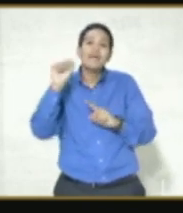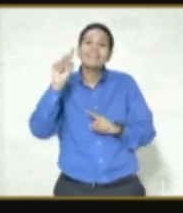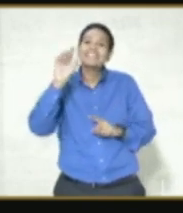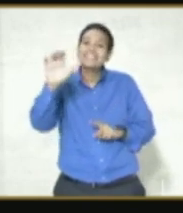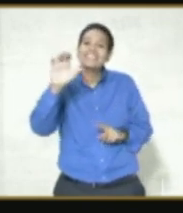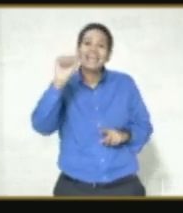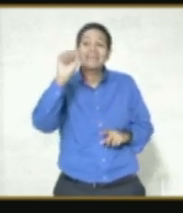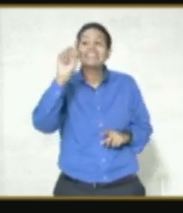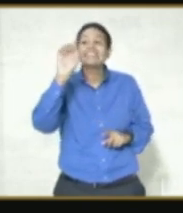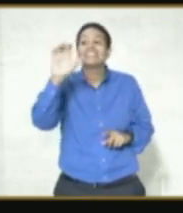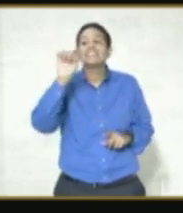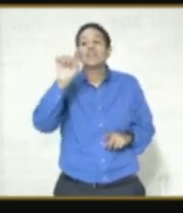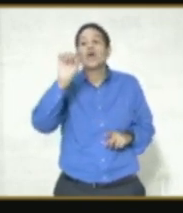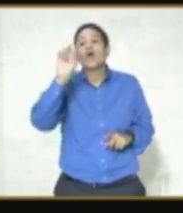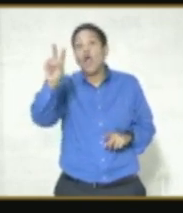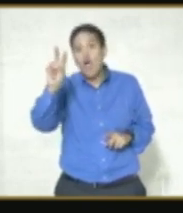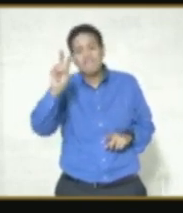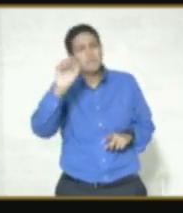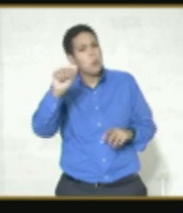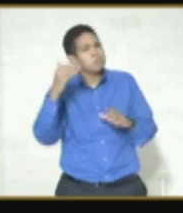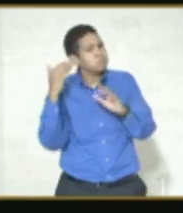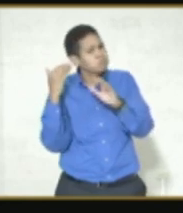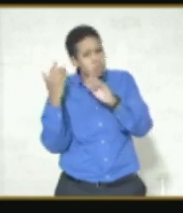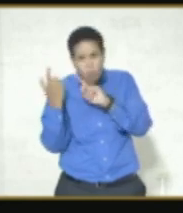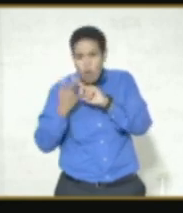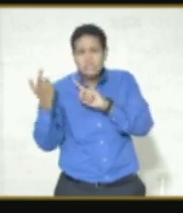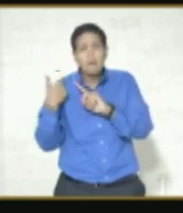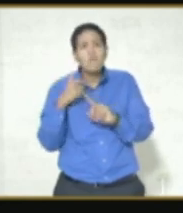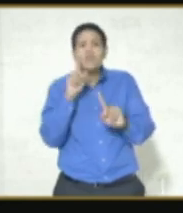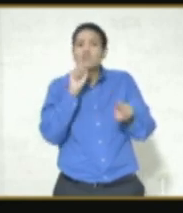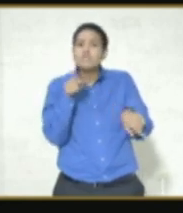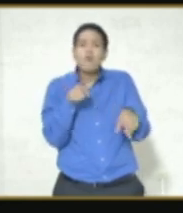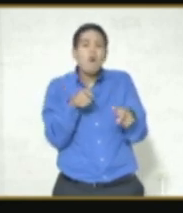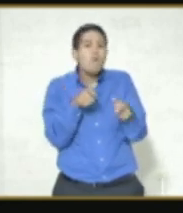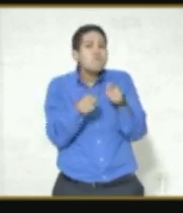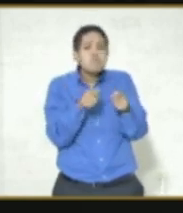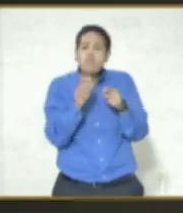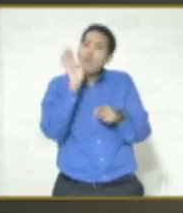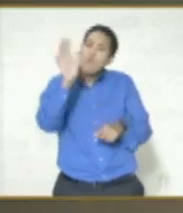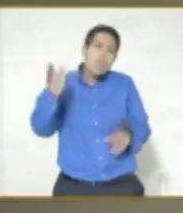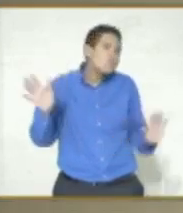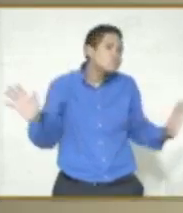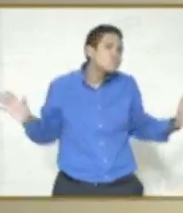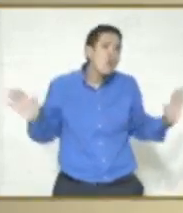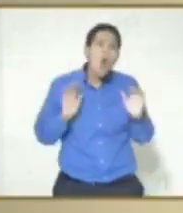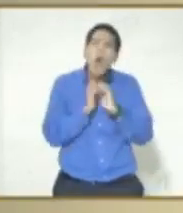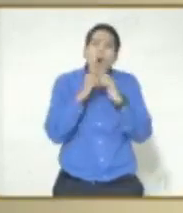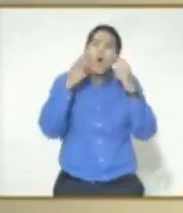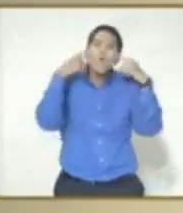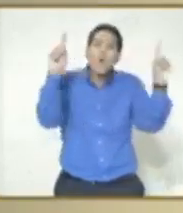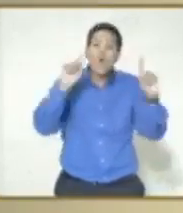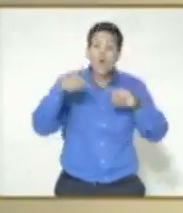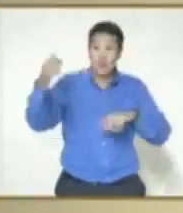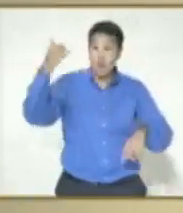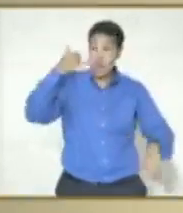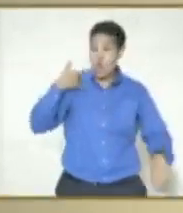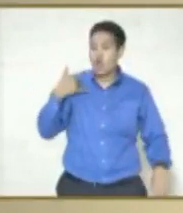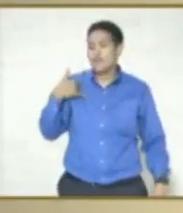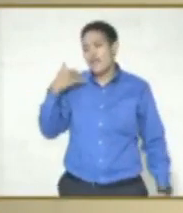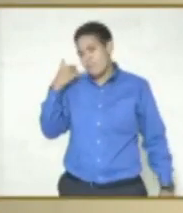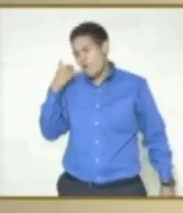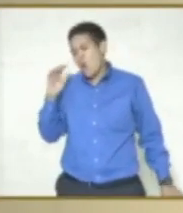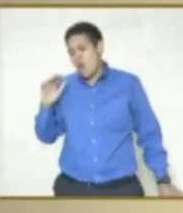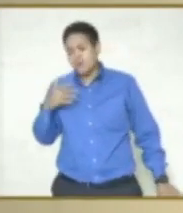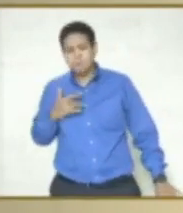sdc.gov. We'll ensure that we provide that response. So how will this work? when we get a call, we will get in